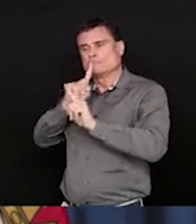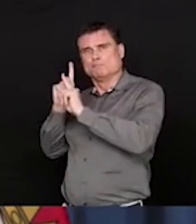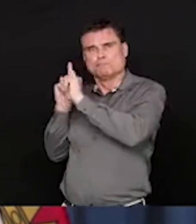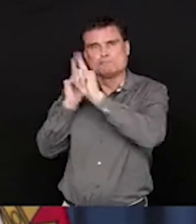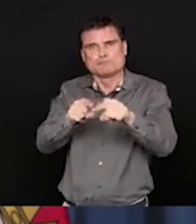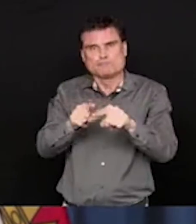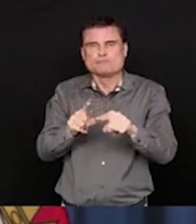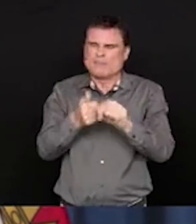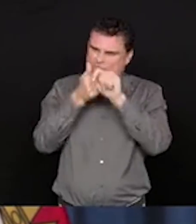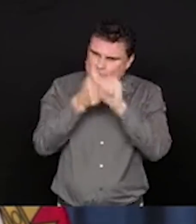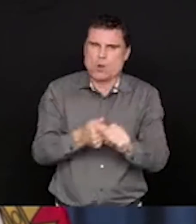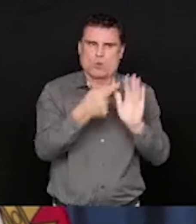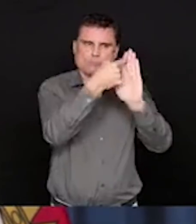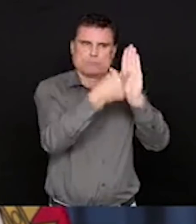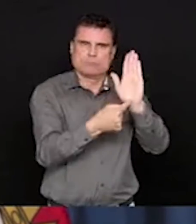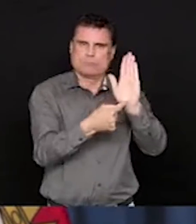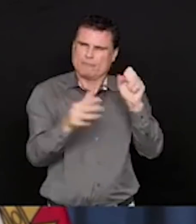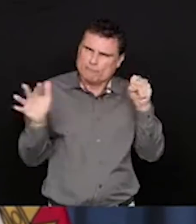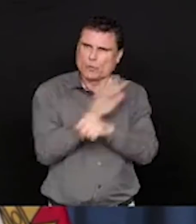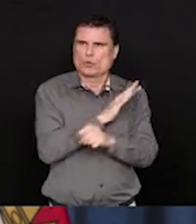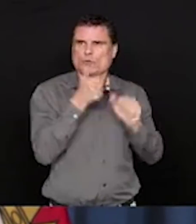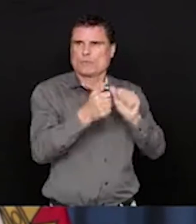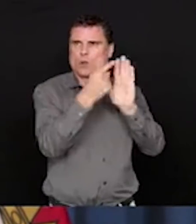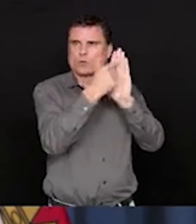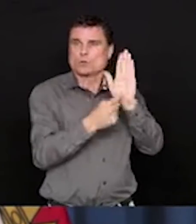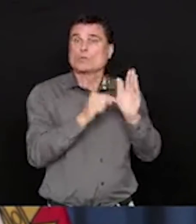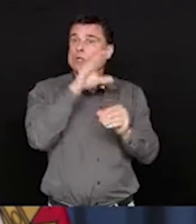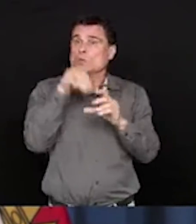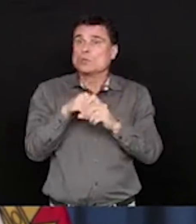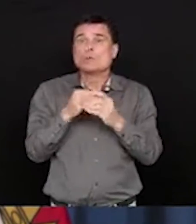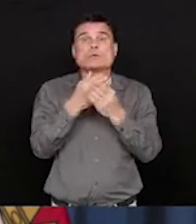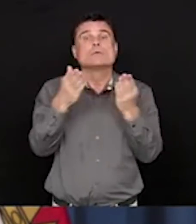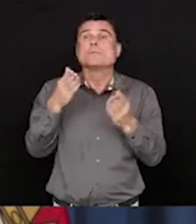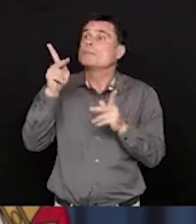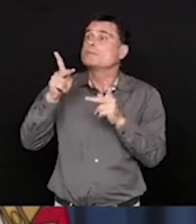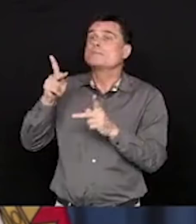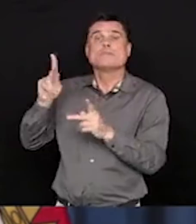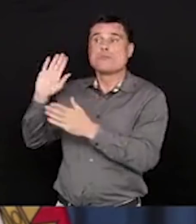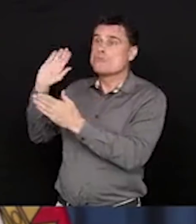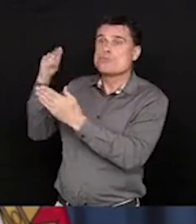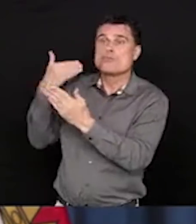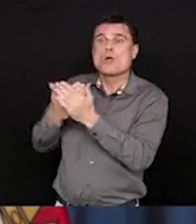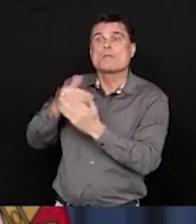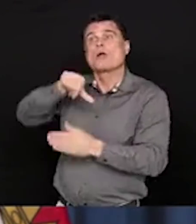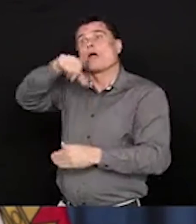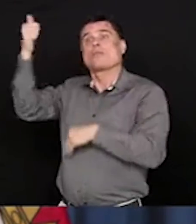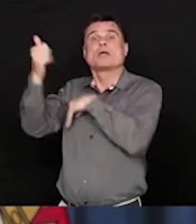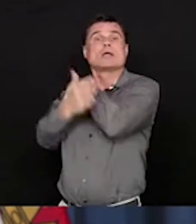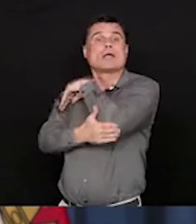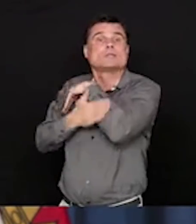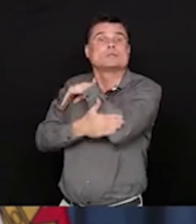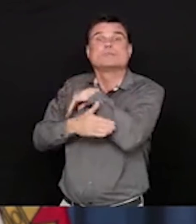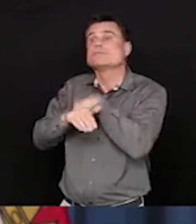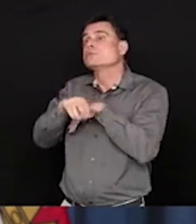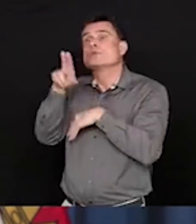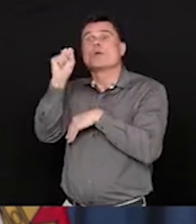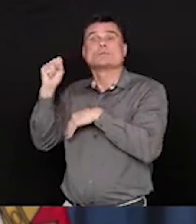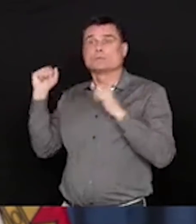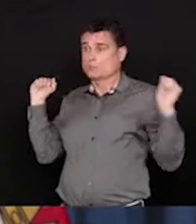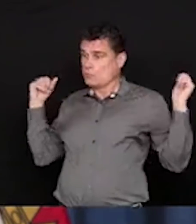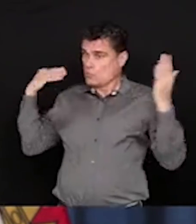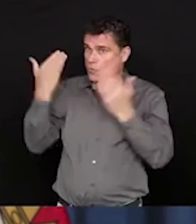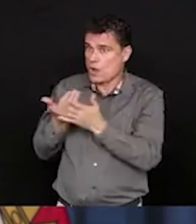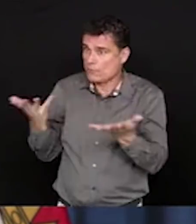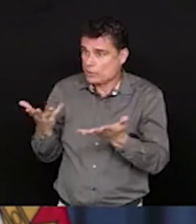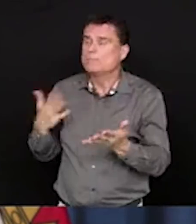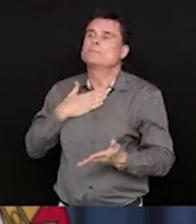British Columbia, returning to Canada from abroad. We understand that many Canadians are going to be diligent and careful to observe